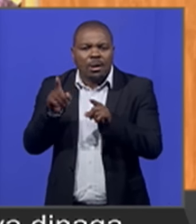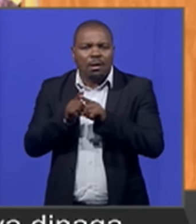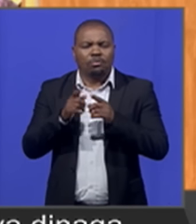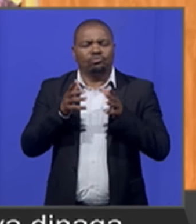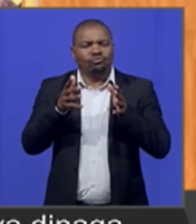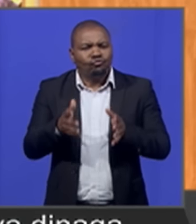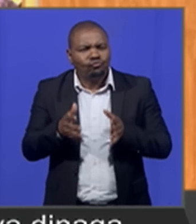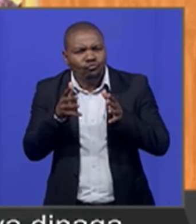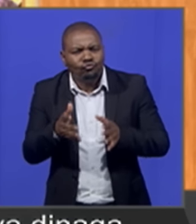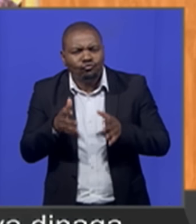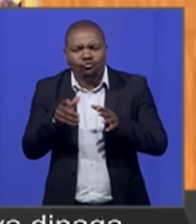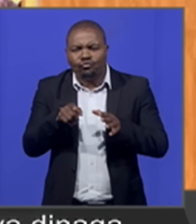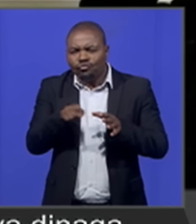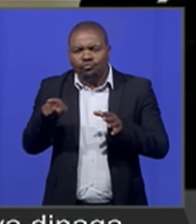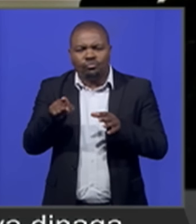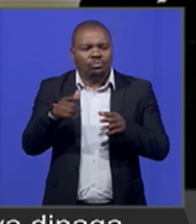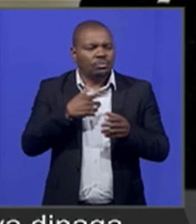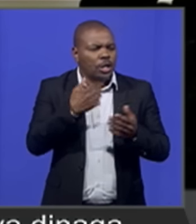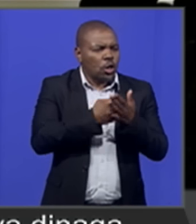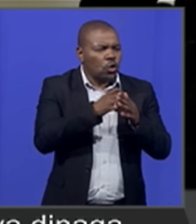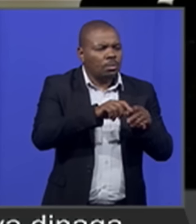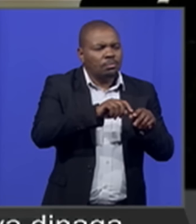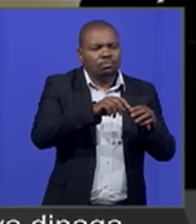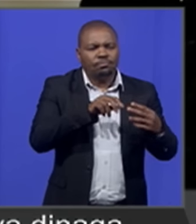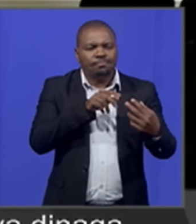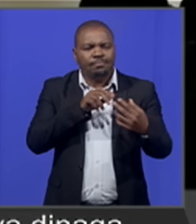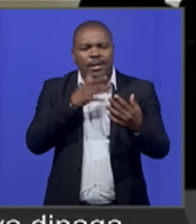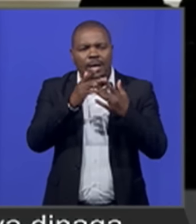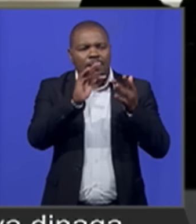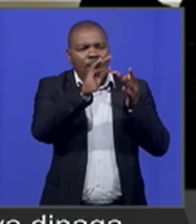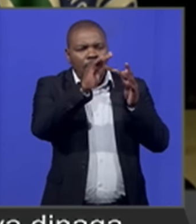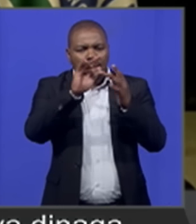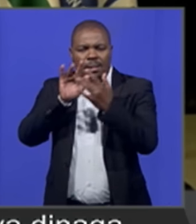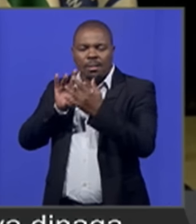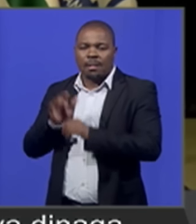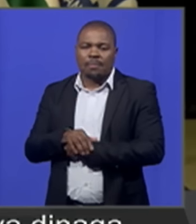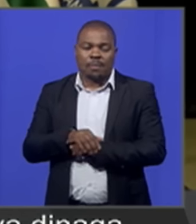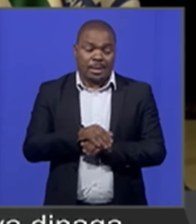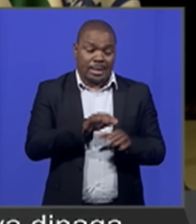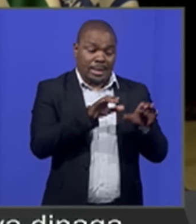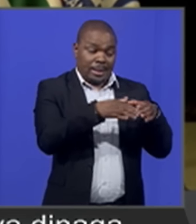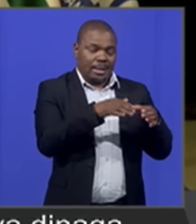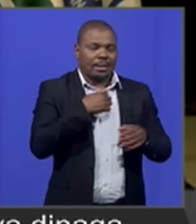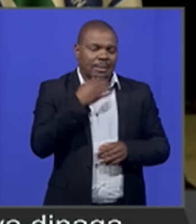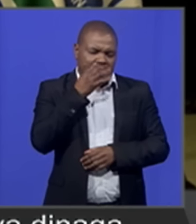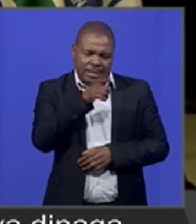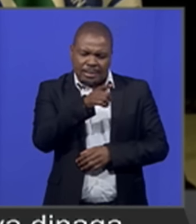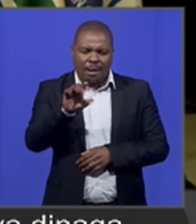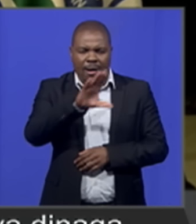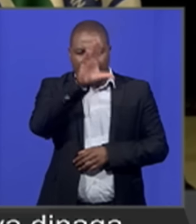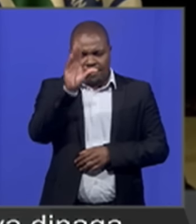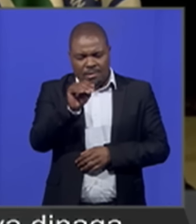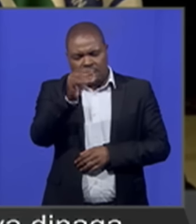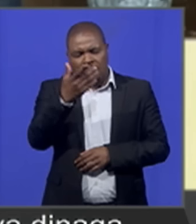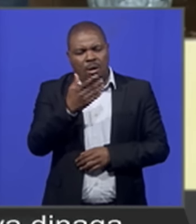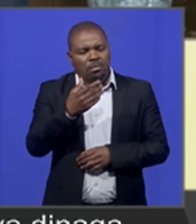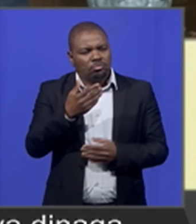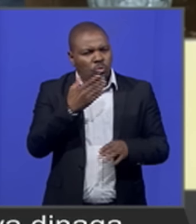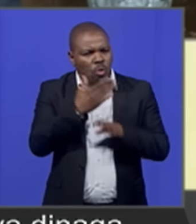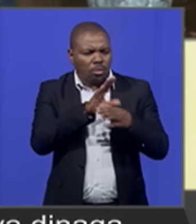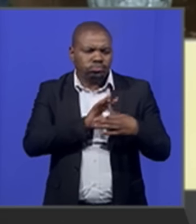that connect our economies. SACU e lebeletše gape tumelelano ya kgwebišano ya dinaga tša Afrika. It provides